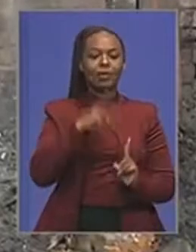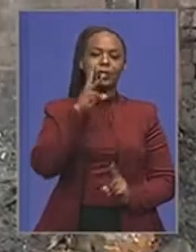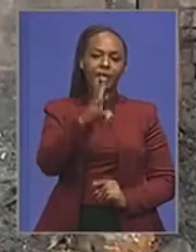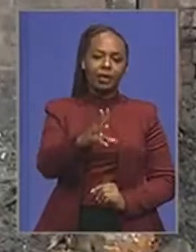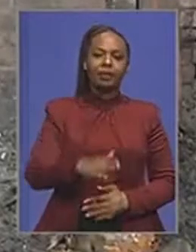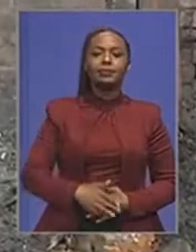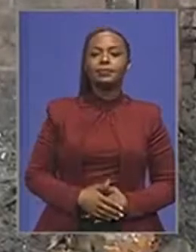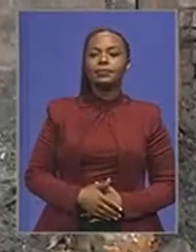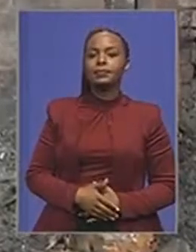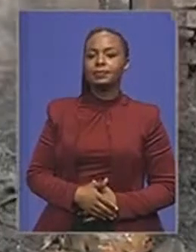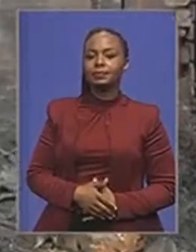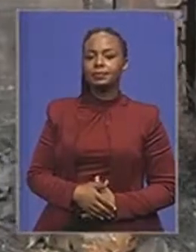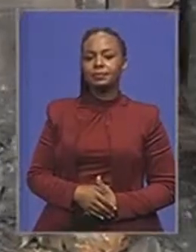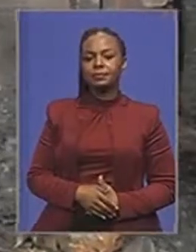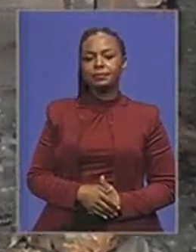I'll see next time on SABC, Johannesburg.